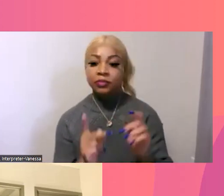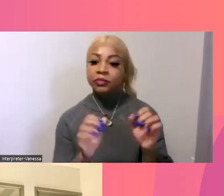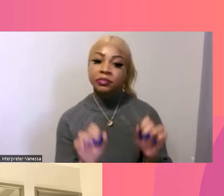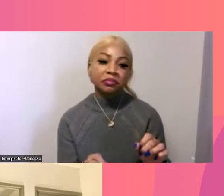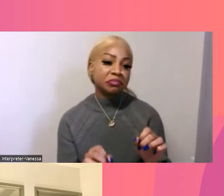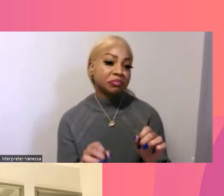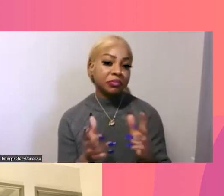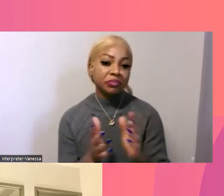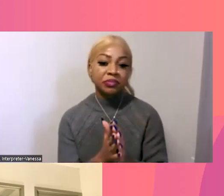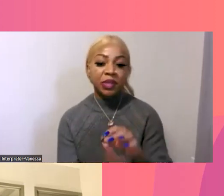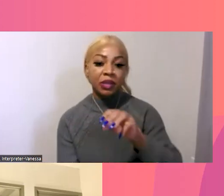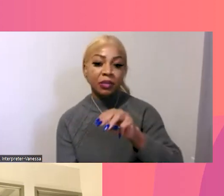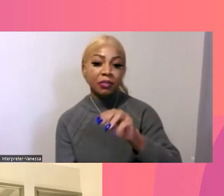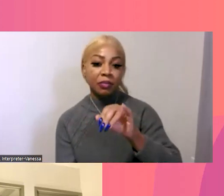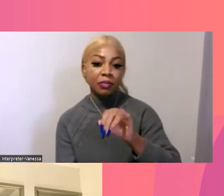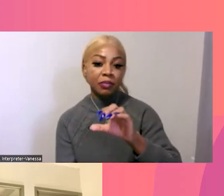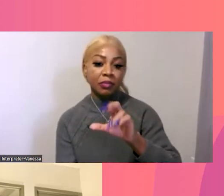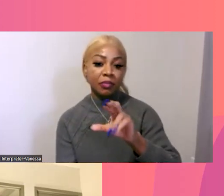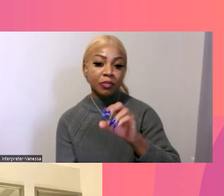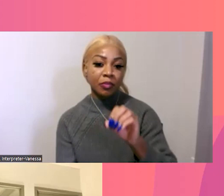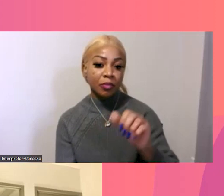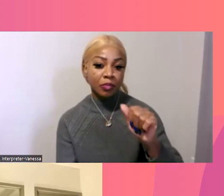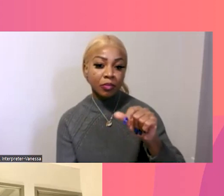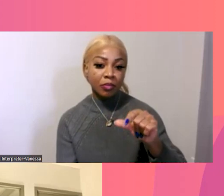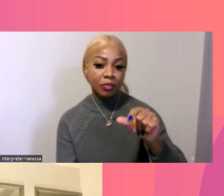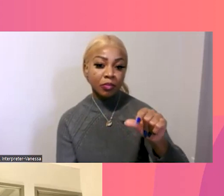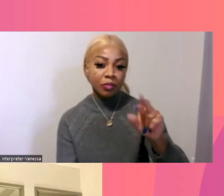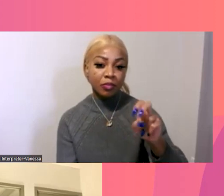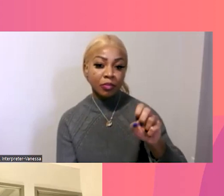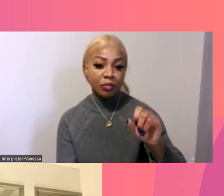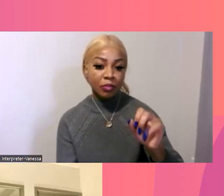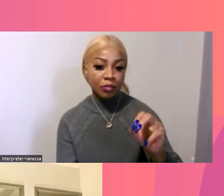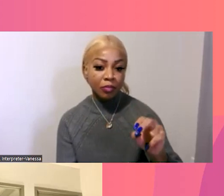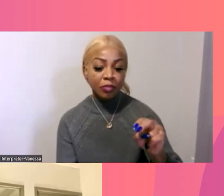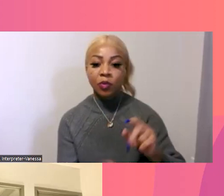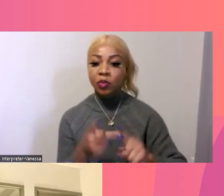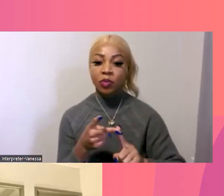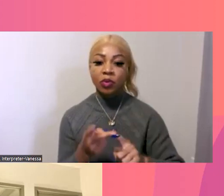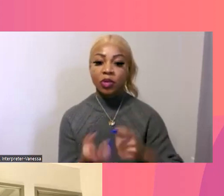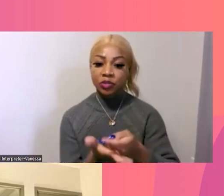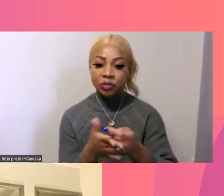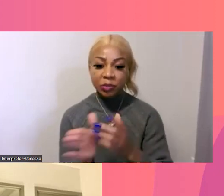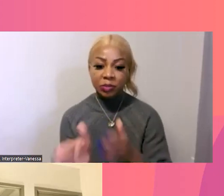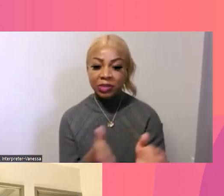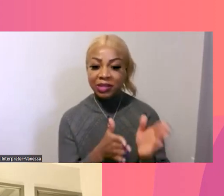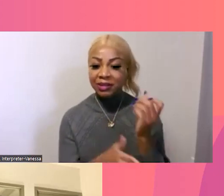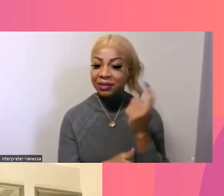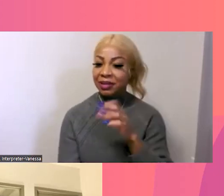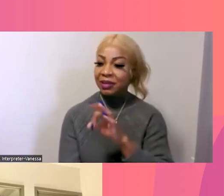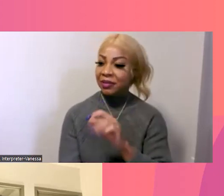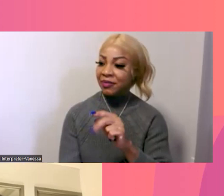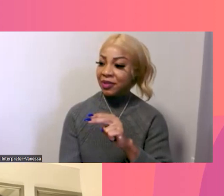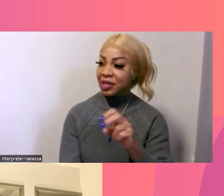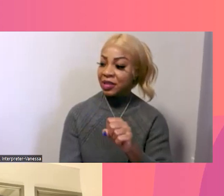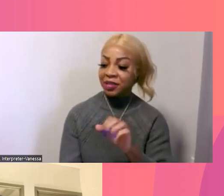of microaggressions or the ignorance of treatment plans, fatness ends up being this identity,